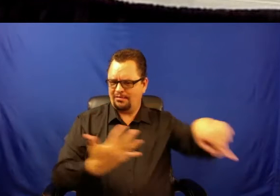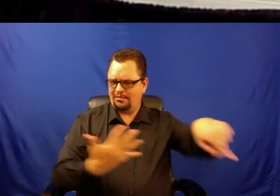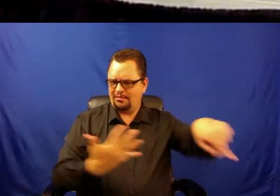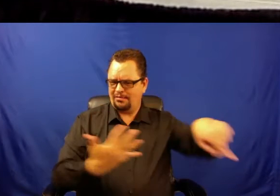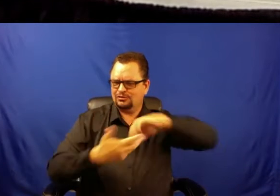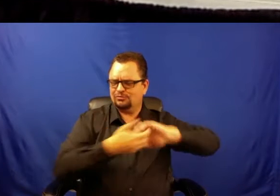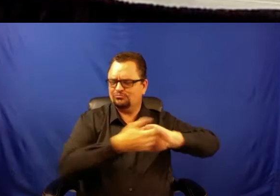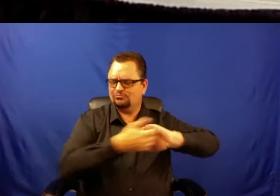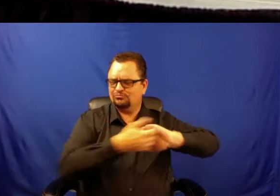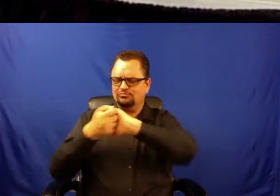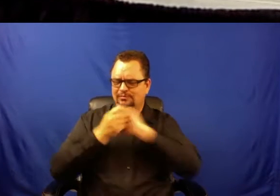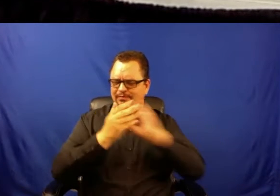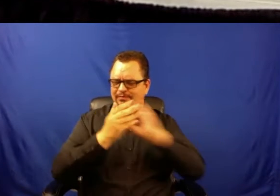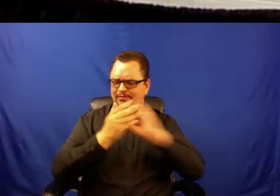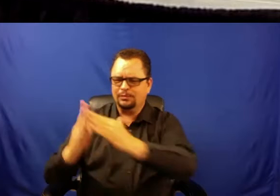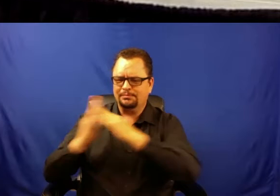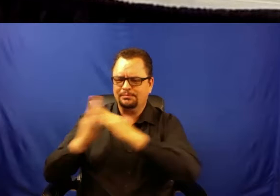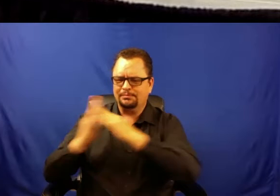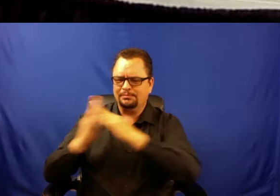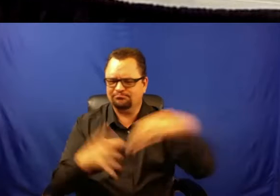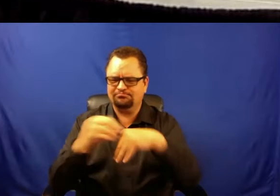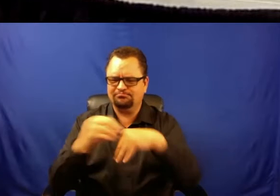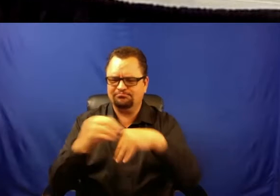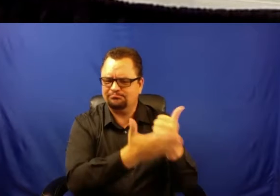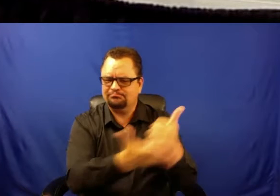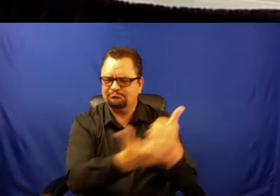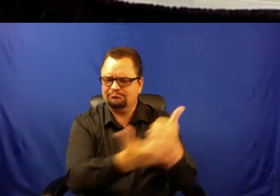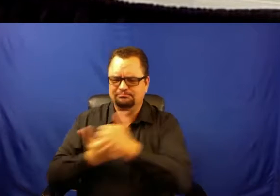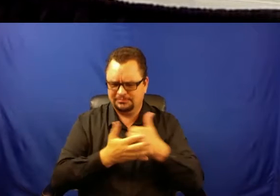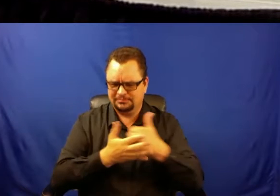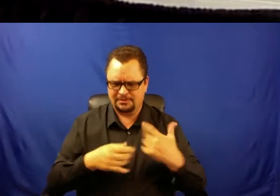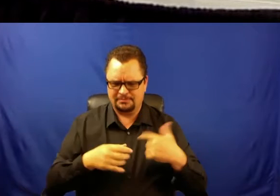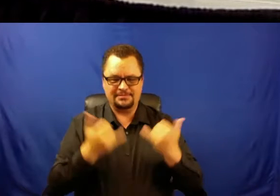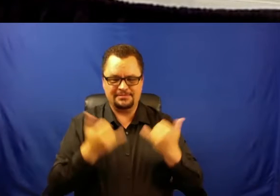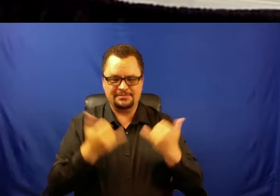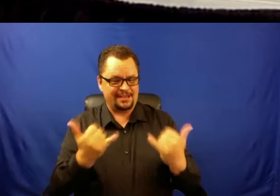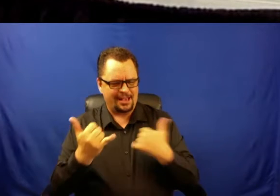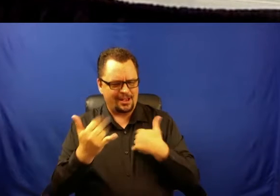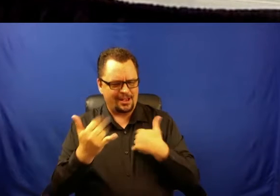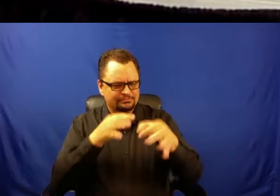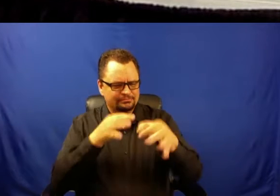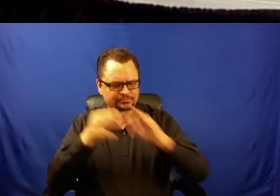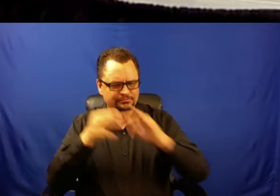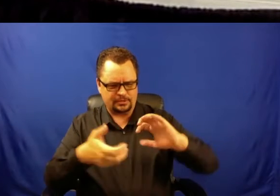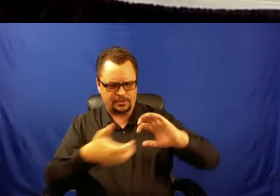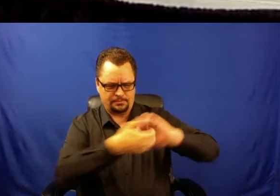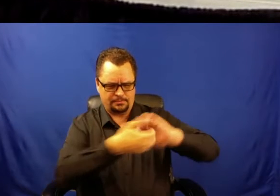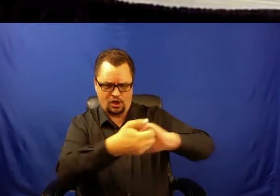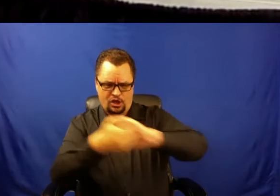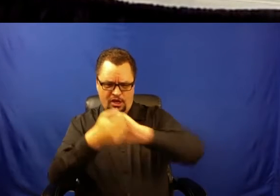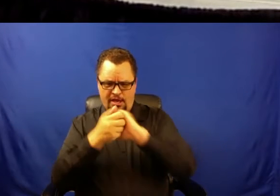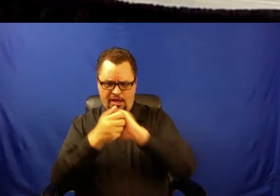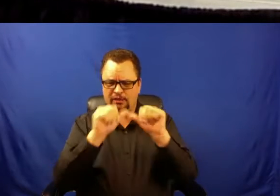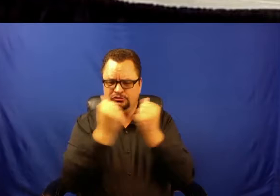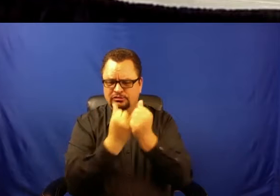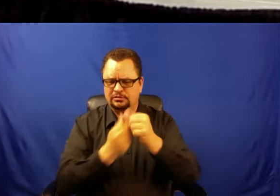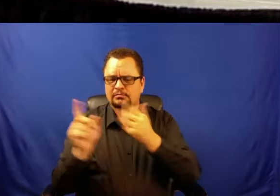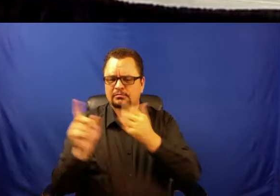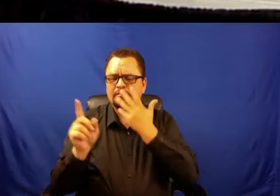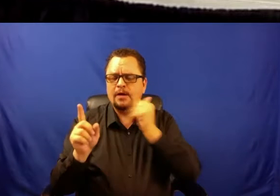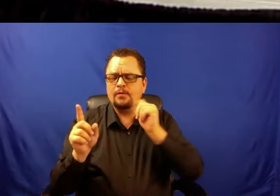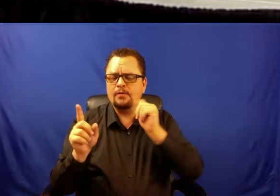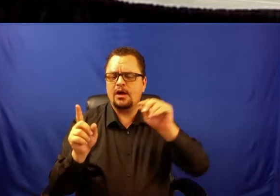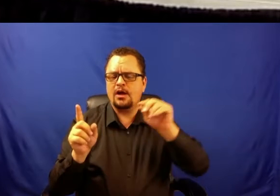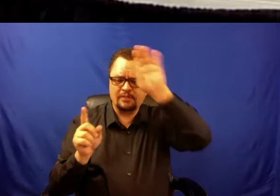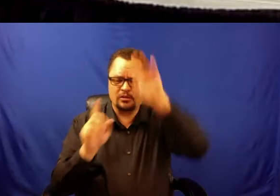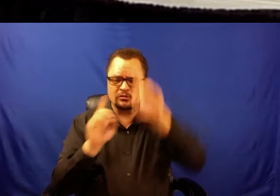partner agency. The Colorado Springs Fire Department. Here with us today is Lieutenant Brian Kurtz and Captain Don Watkins.